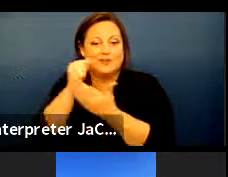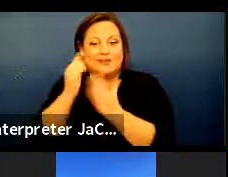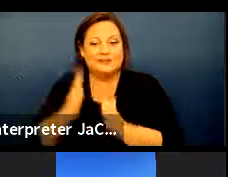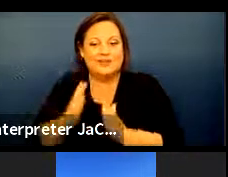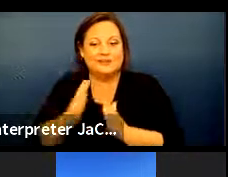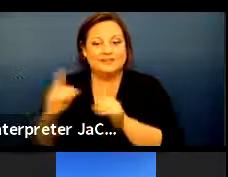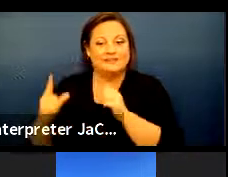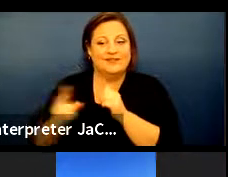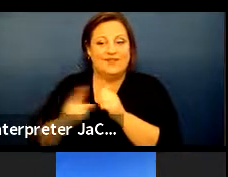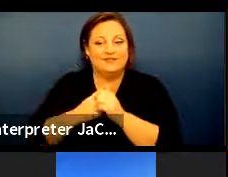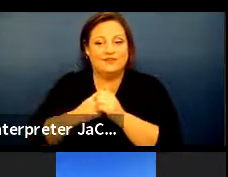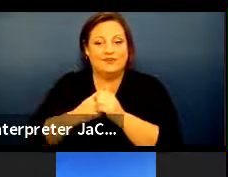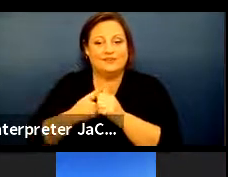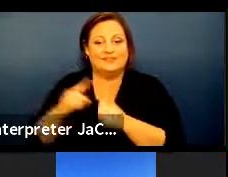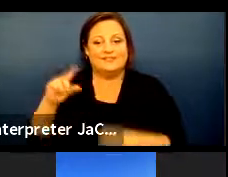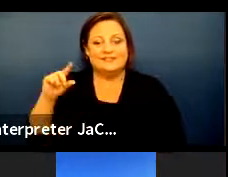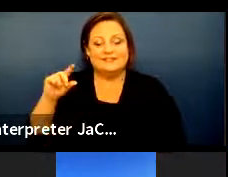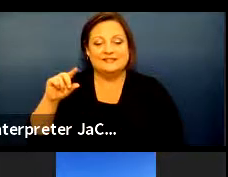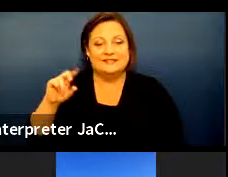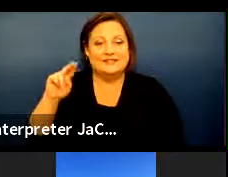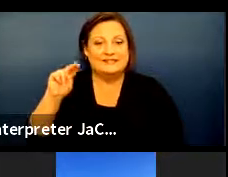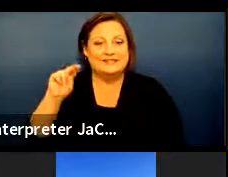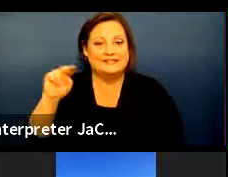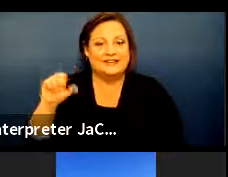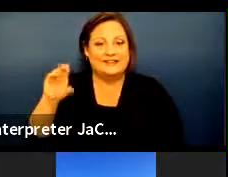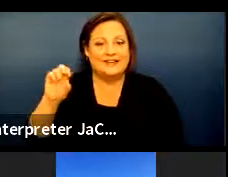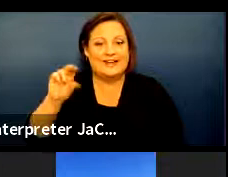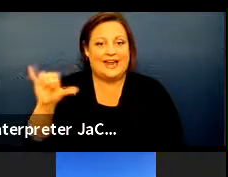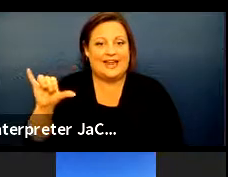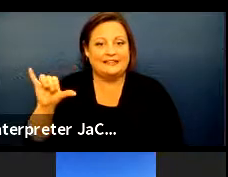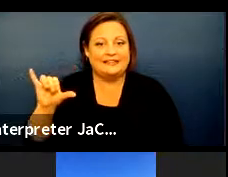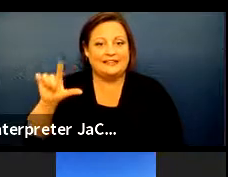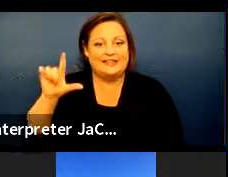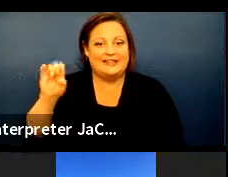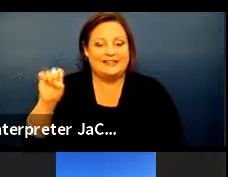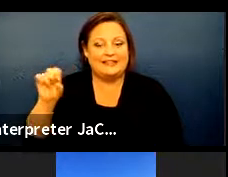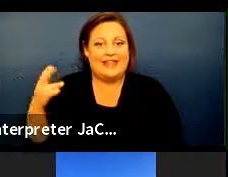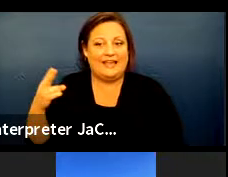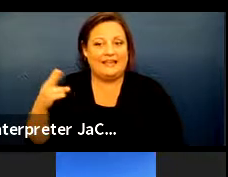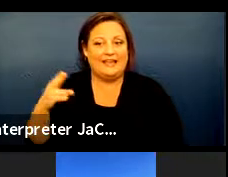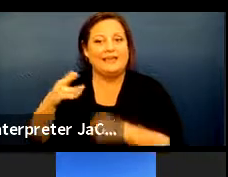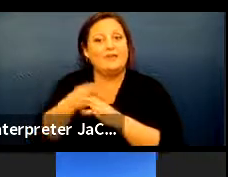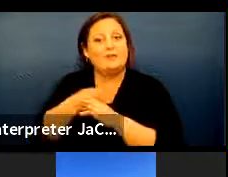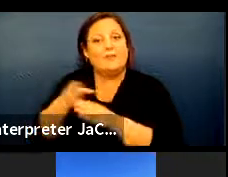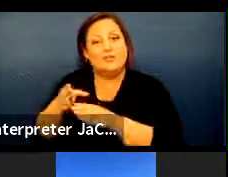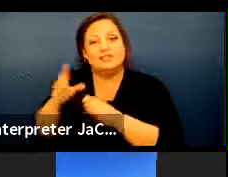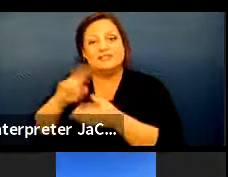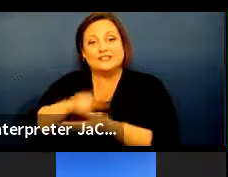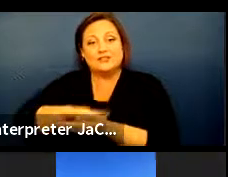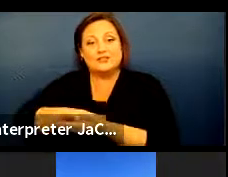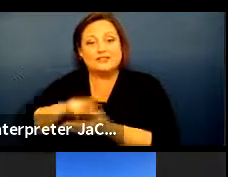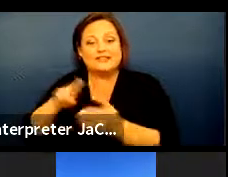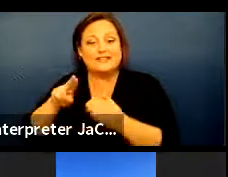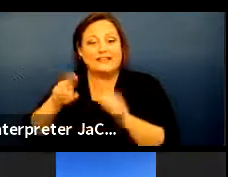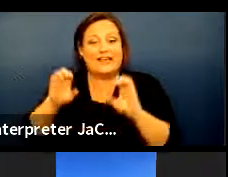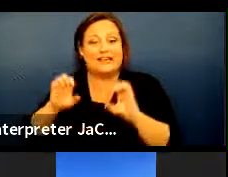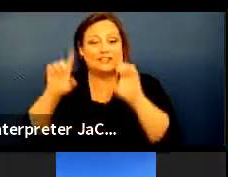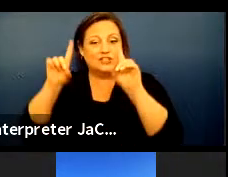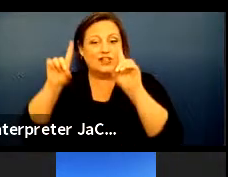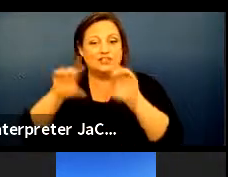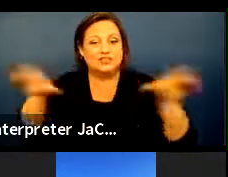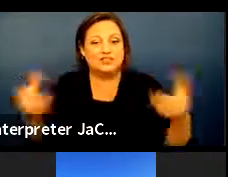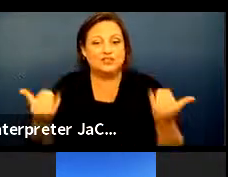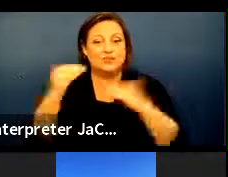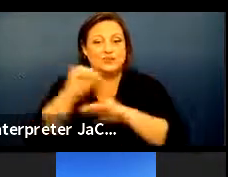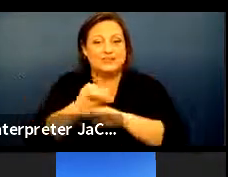Our first is Nancy Leahy. Nancy's major is nursing education, and she's being introduced